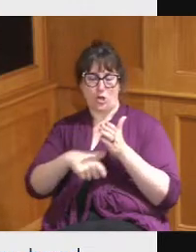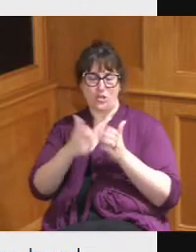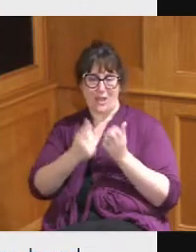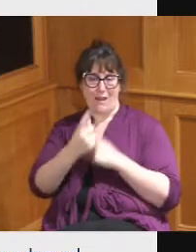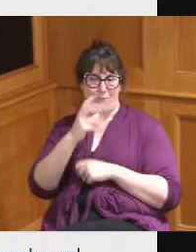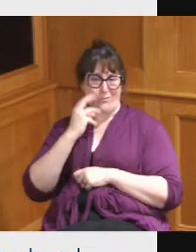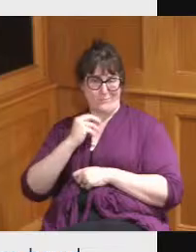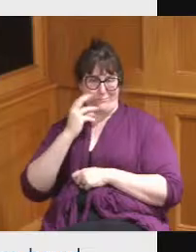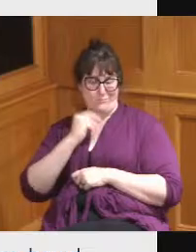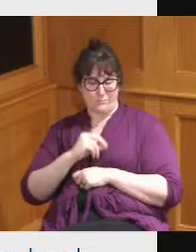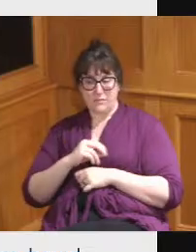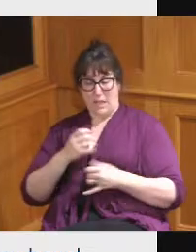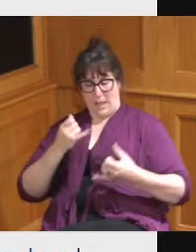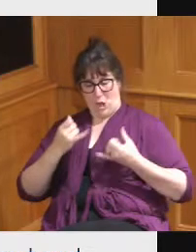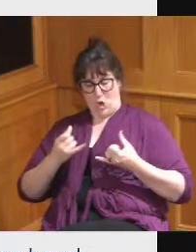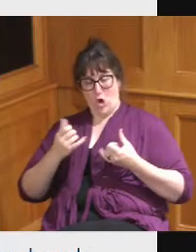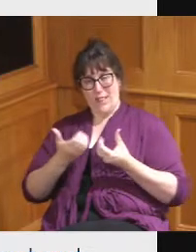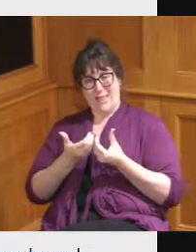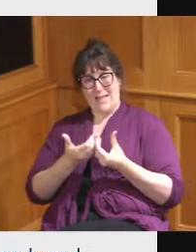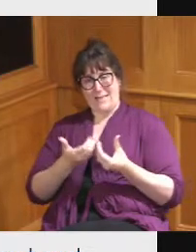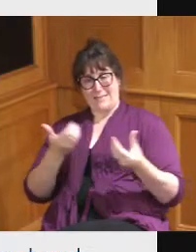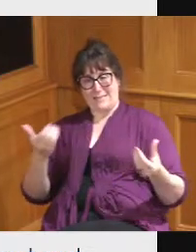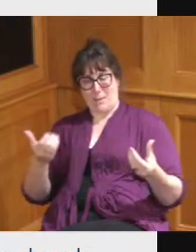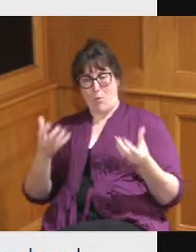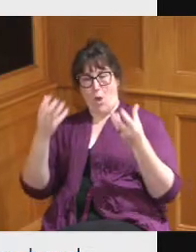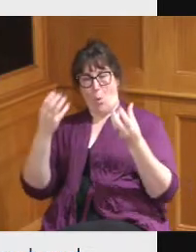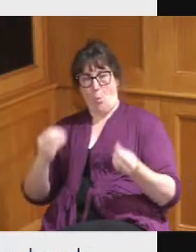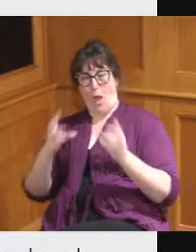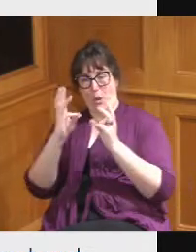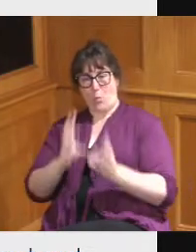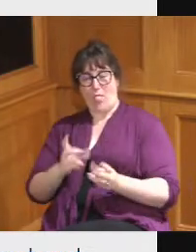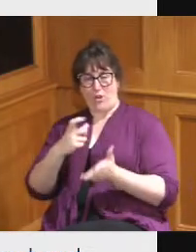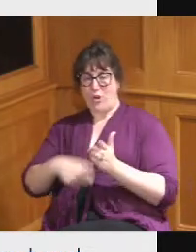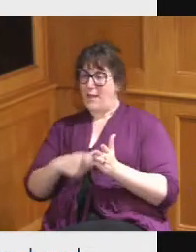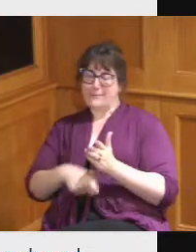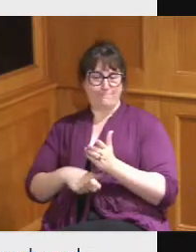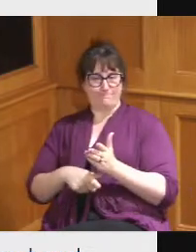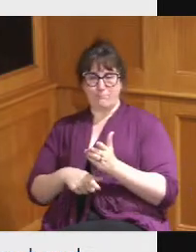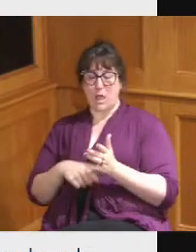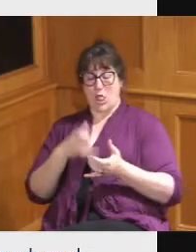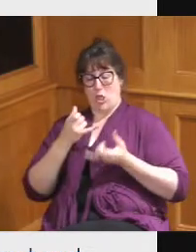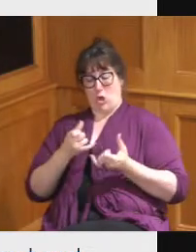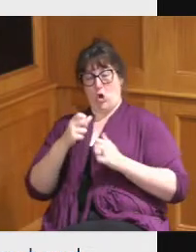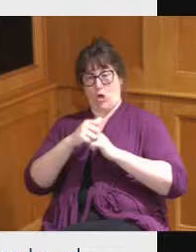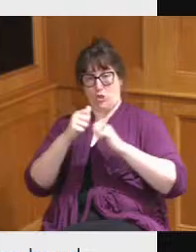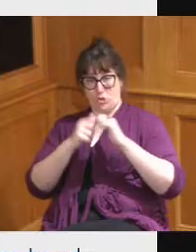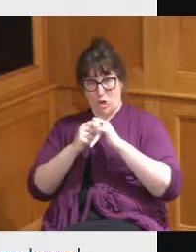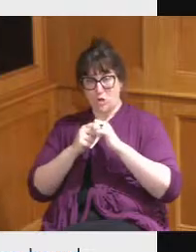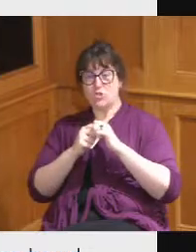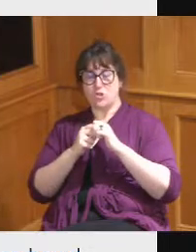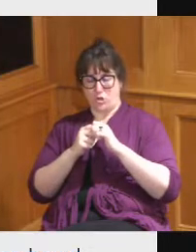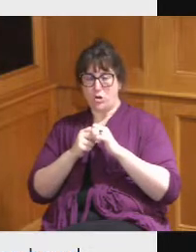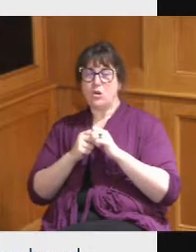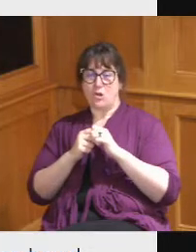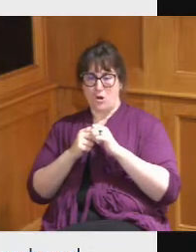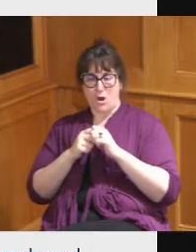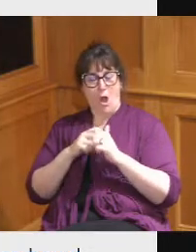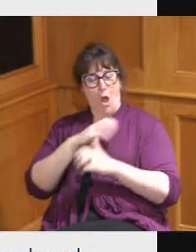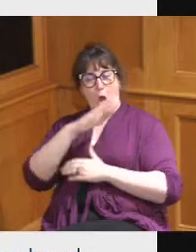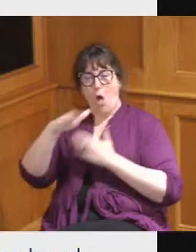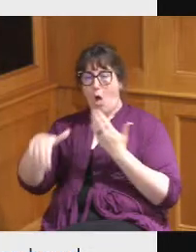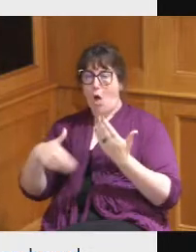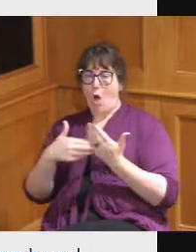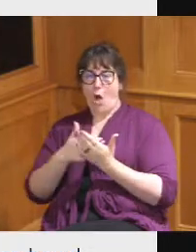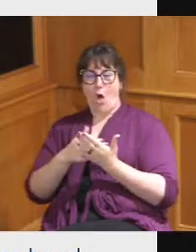And while we don't have currently a separate wet weather cost, our current structure does account for all of the flow that comes to us. So